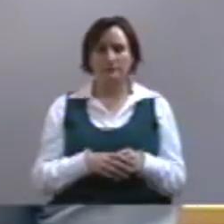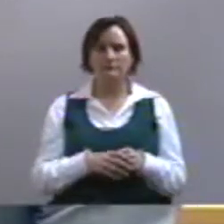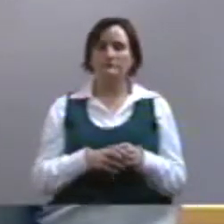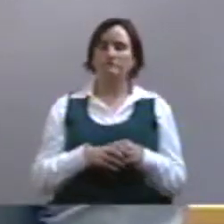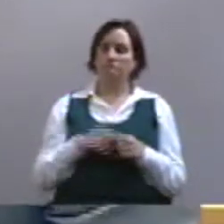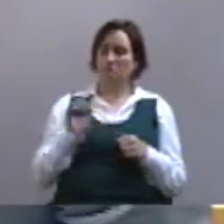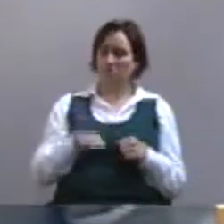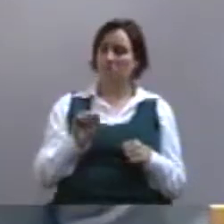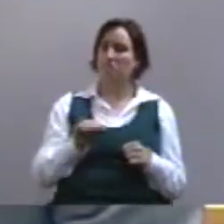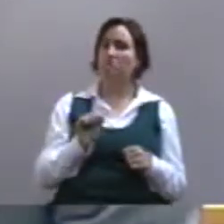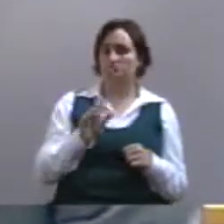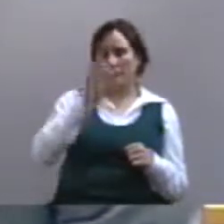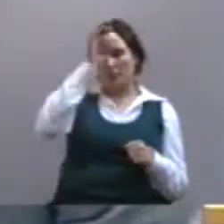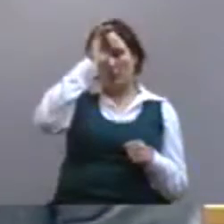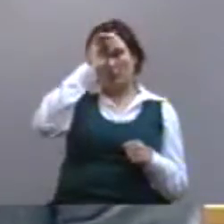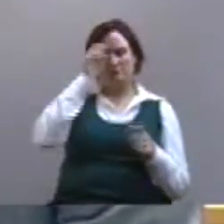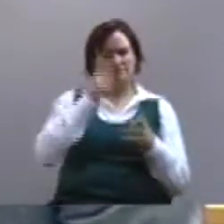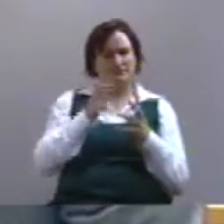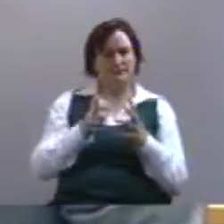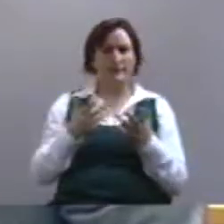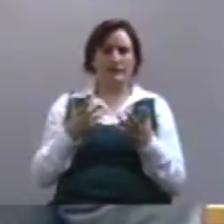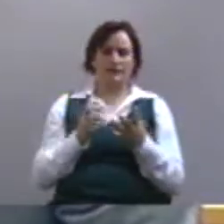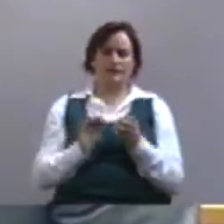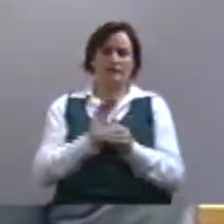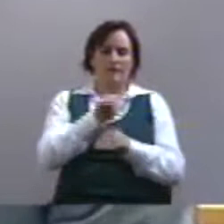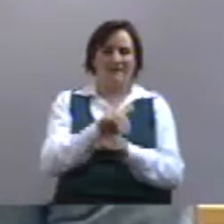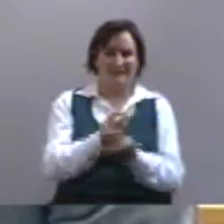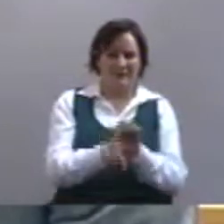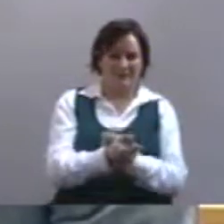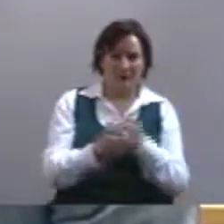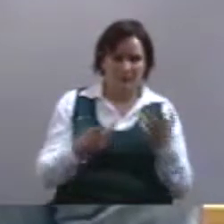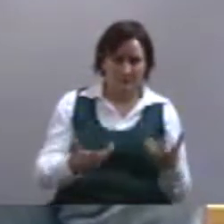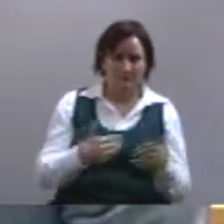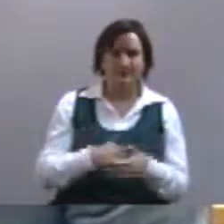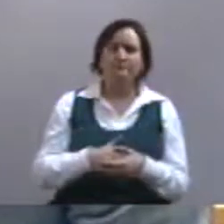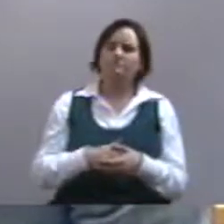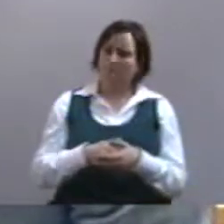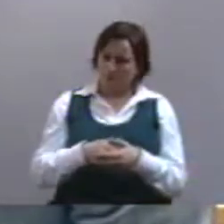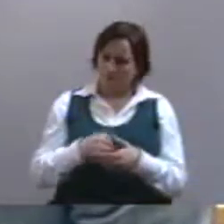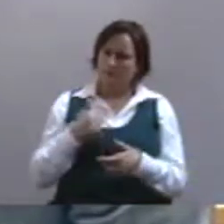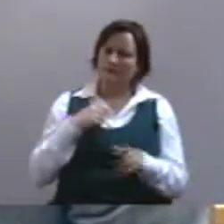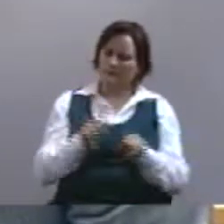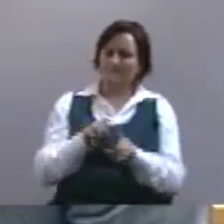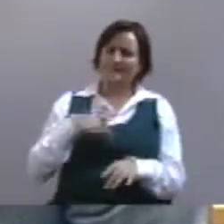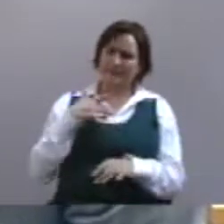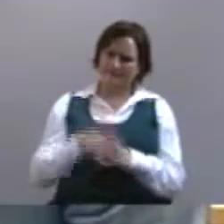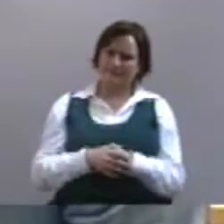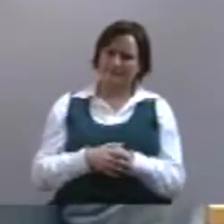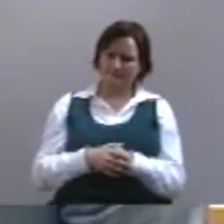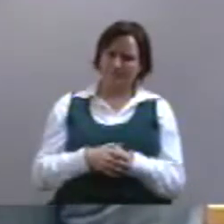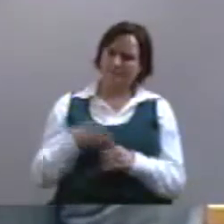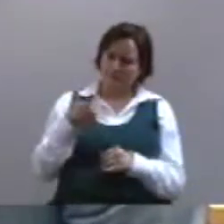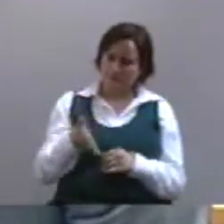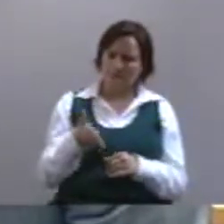killings and what happened thereafter. We've made a point that it is not